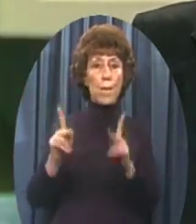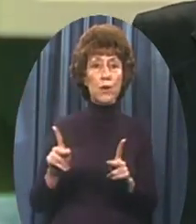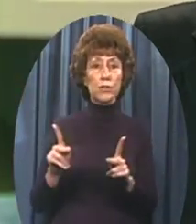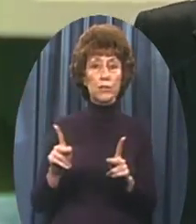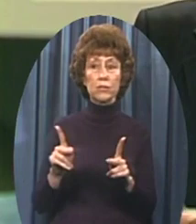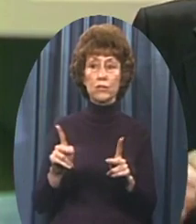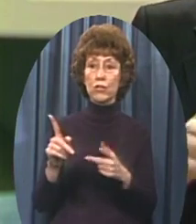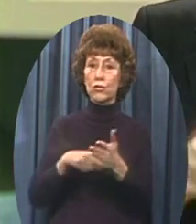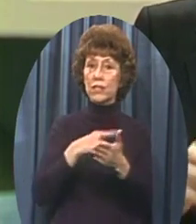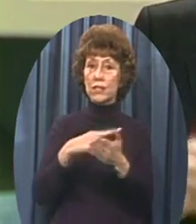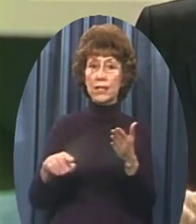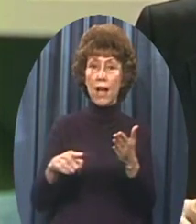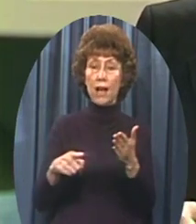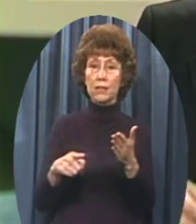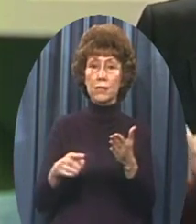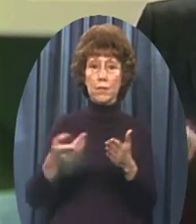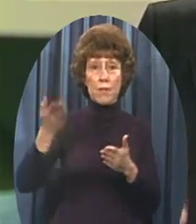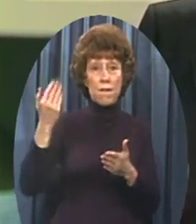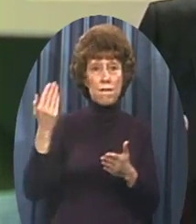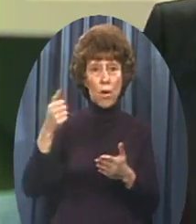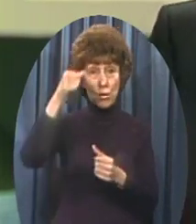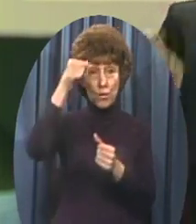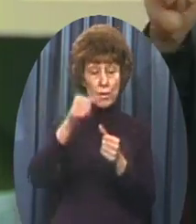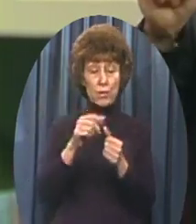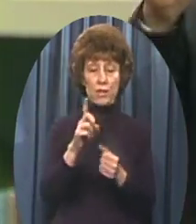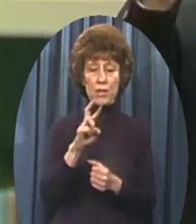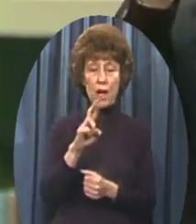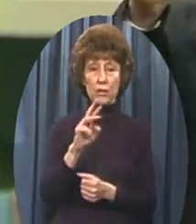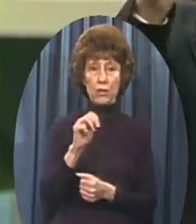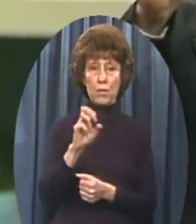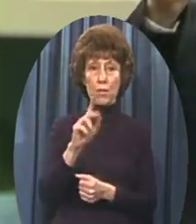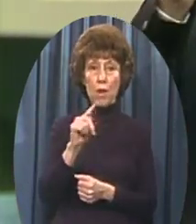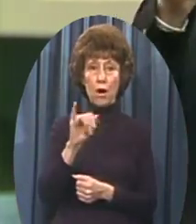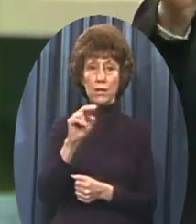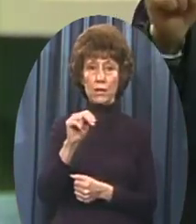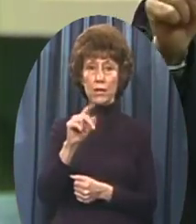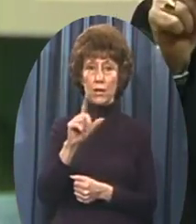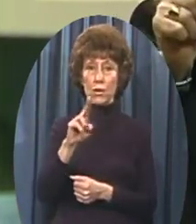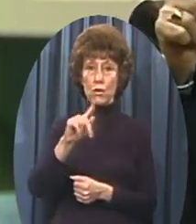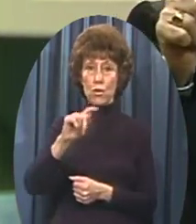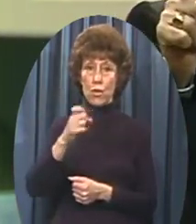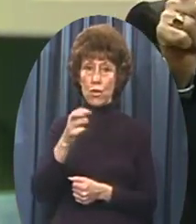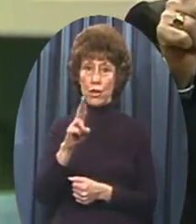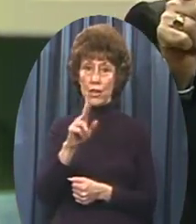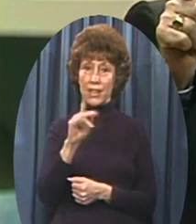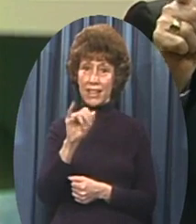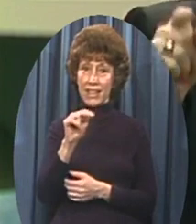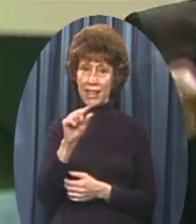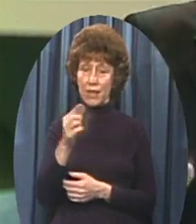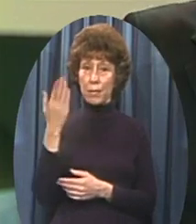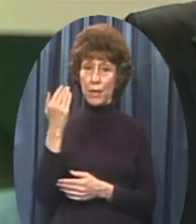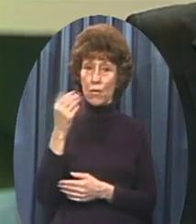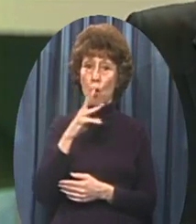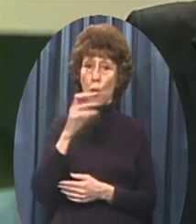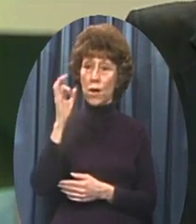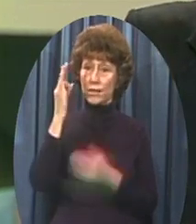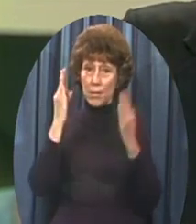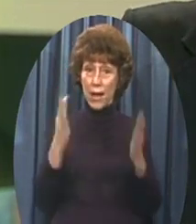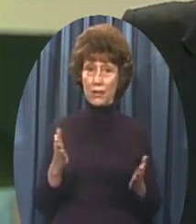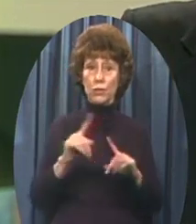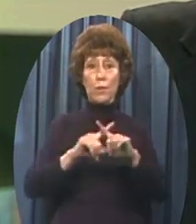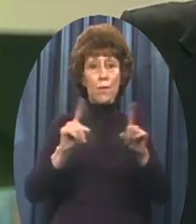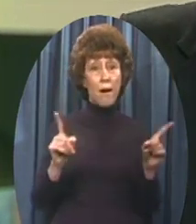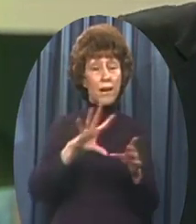minister. But today we're dealing with moral issues that hit some people in the pocketbook. But we've got to do